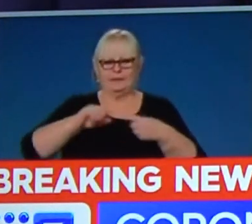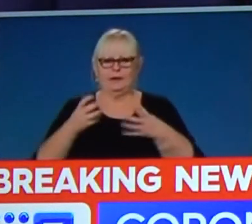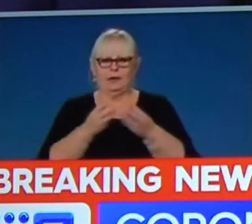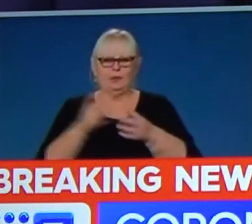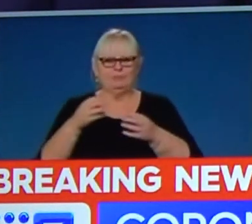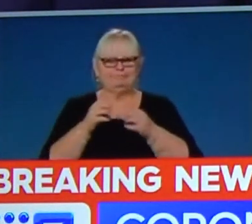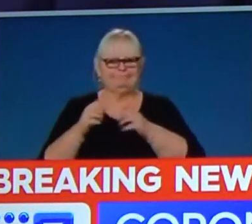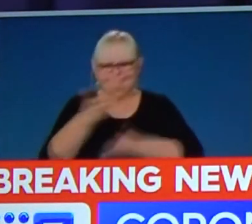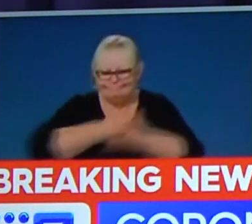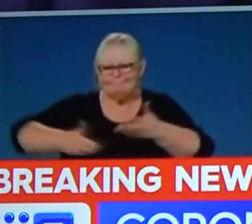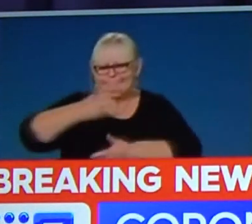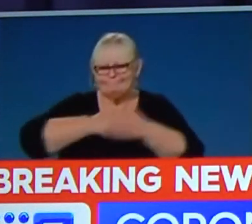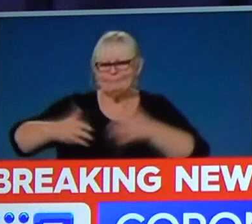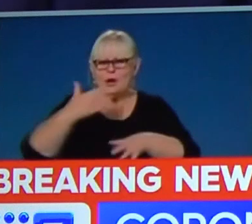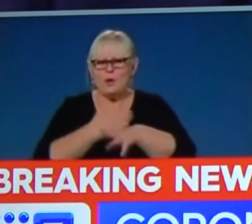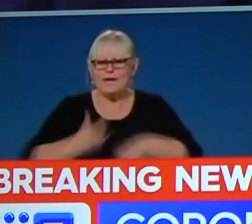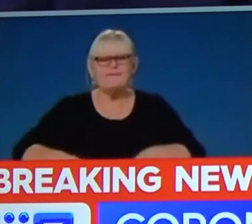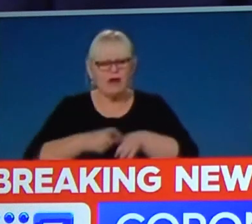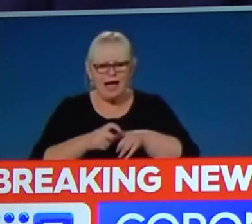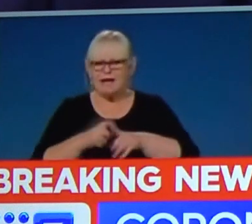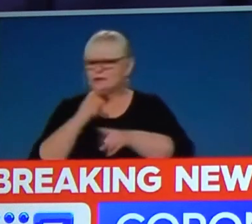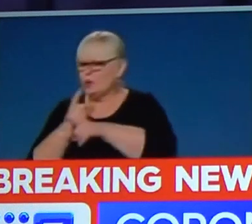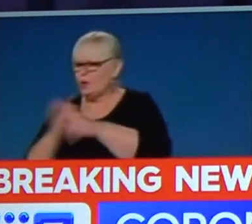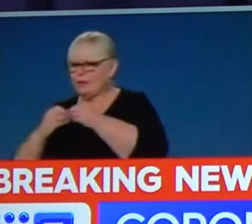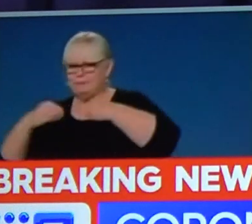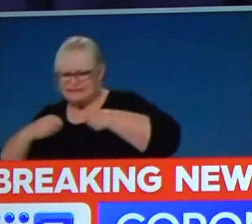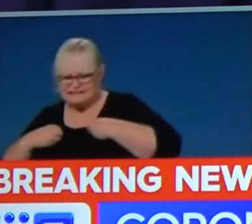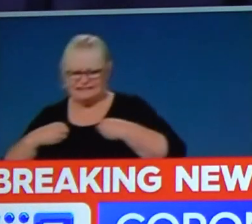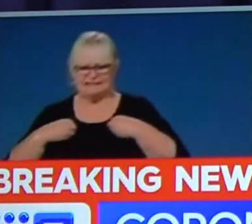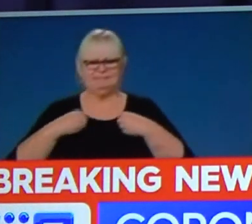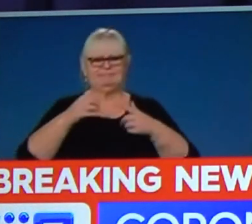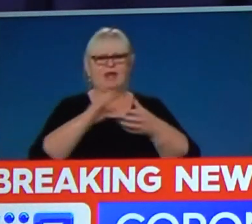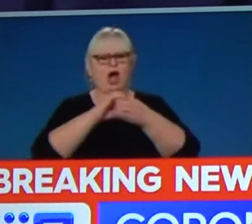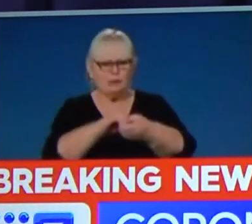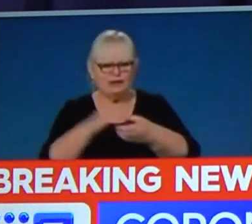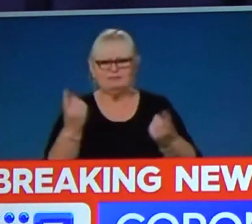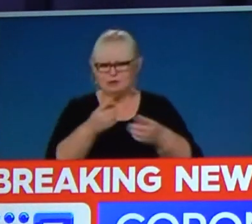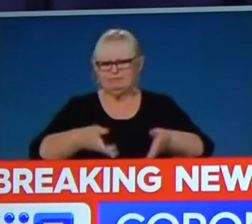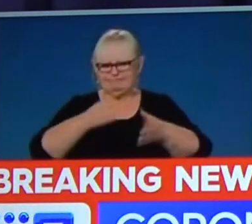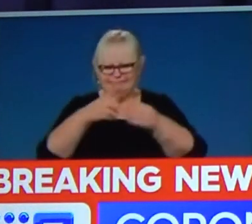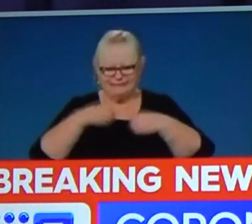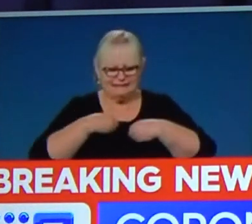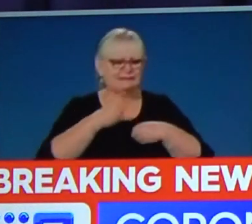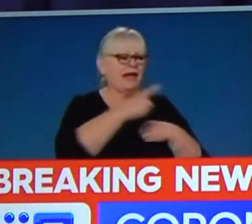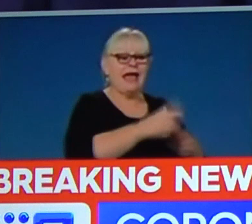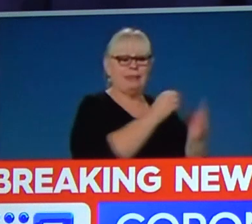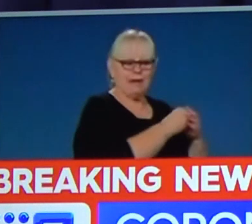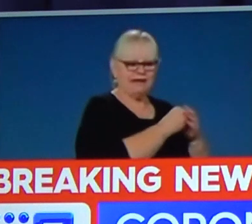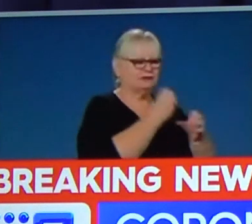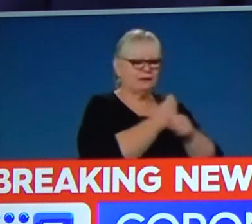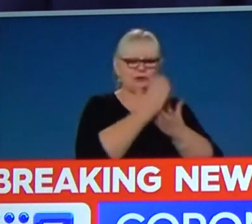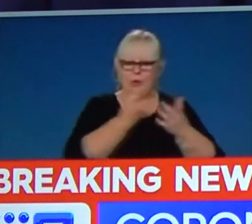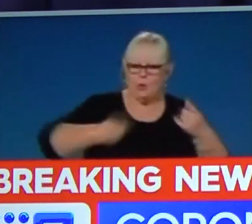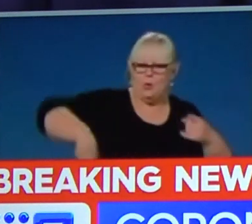be engaging with business and landlords and banks over the next couple of days to seek to get even